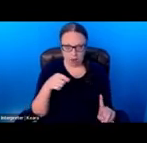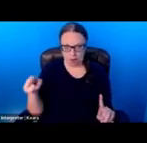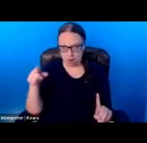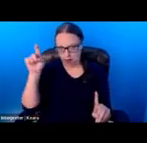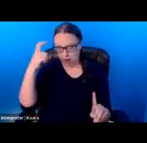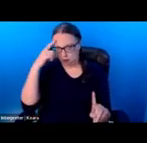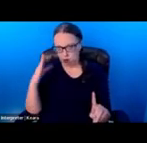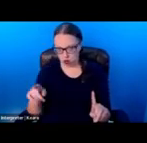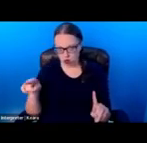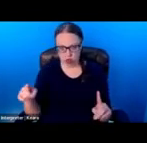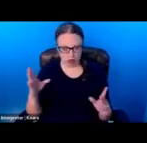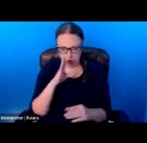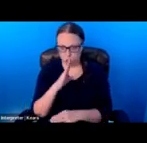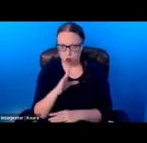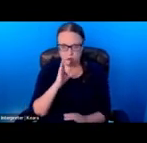are,